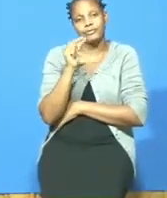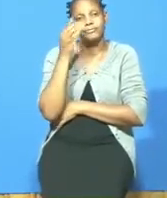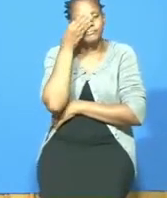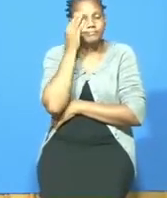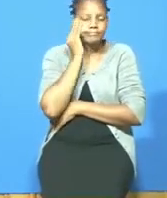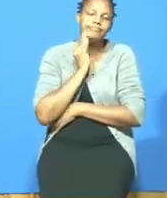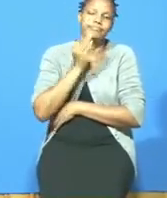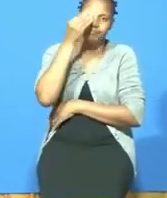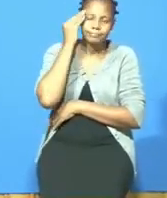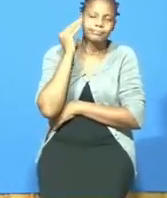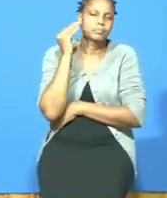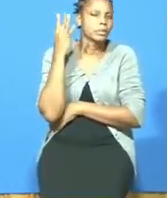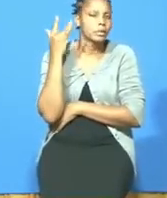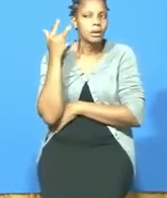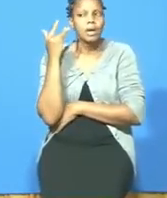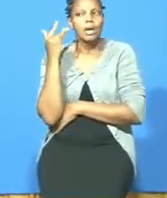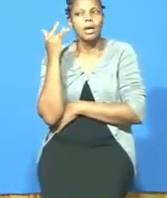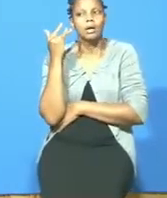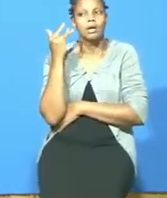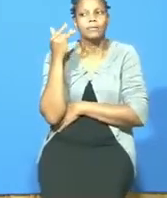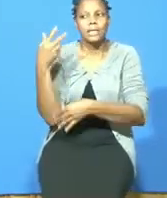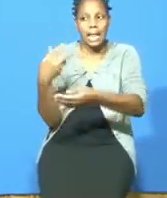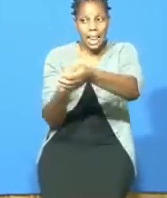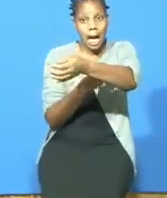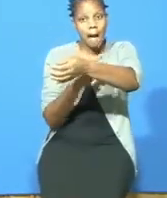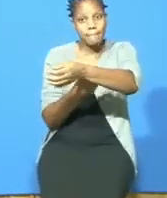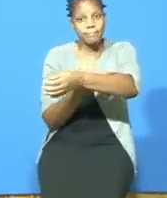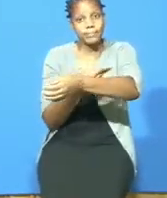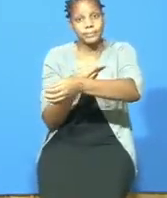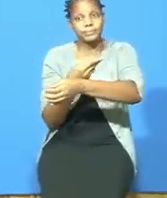Lamb who is in the midst